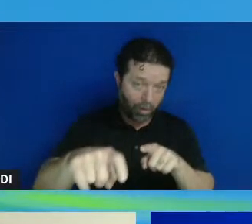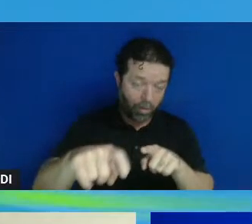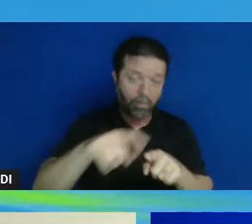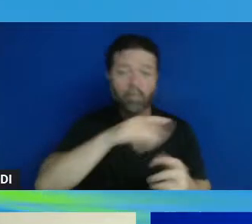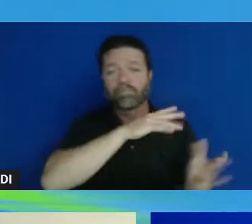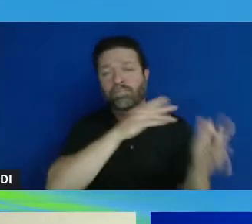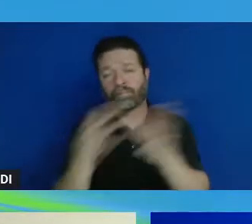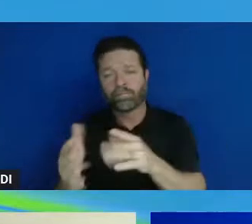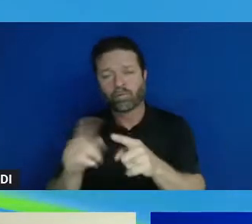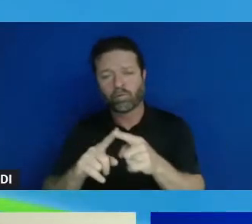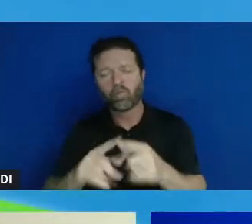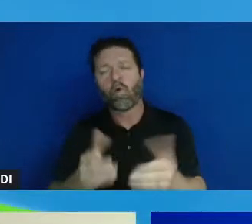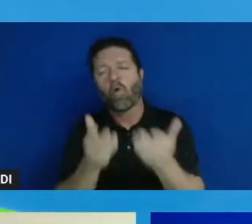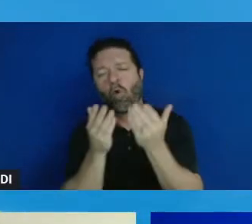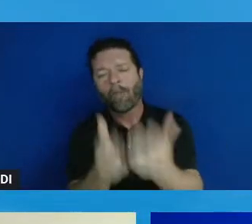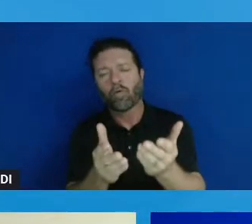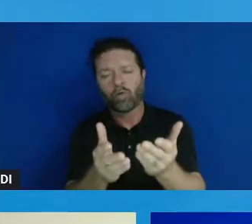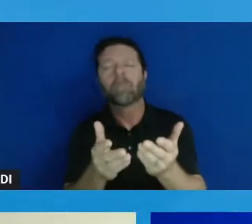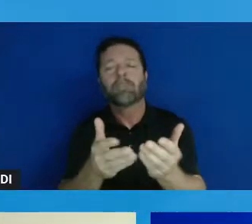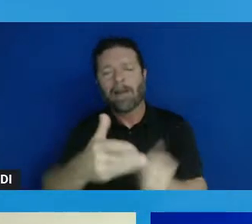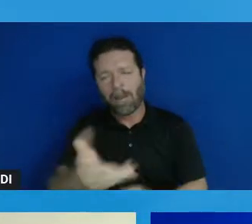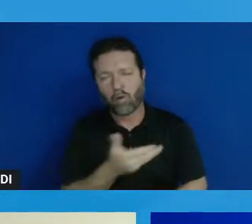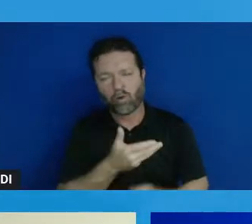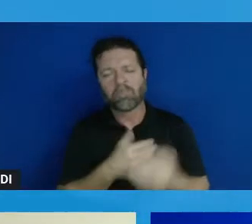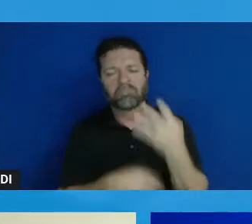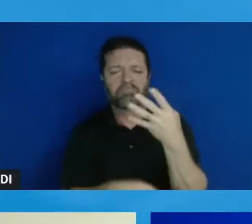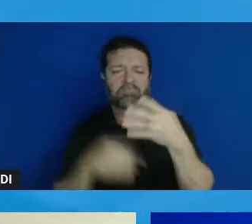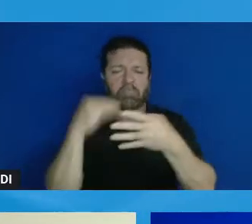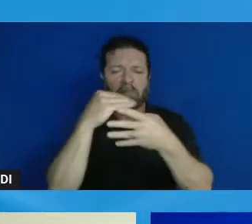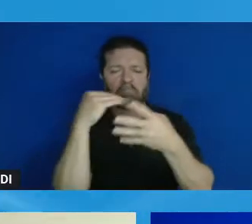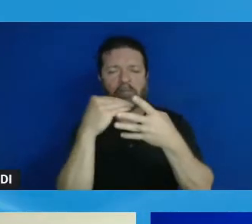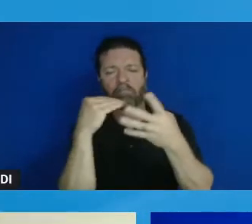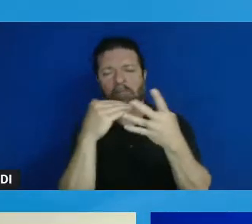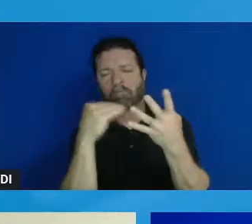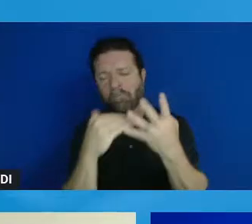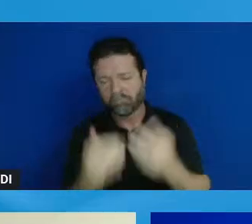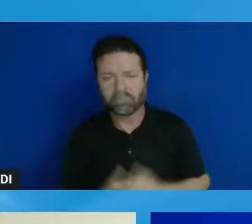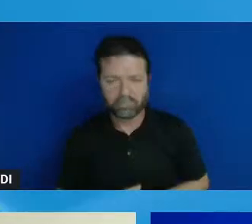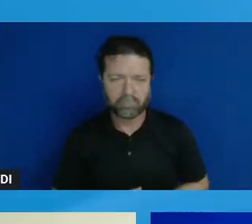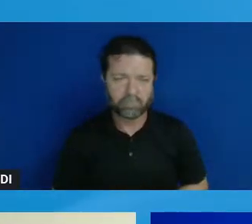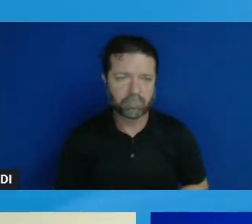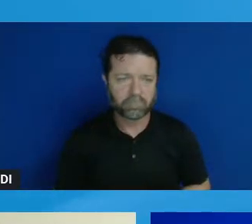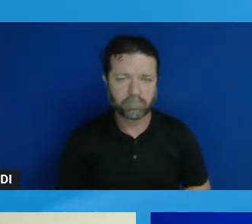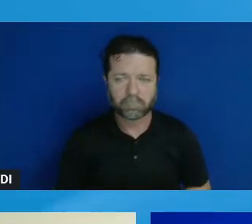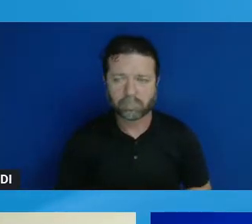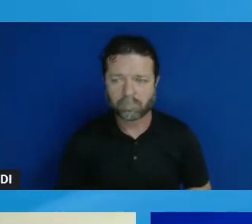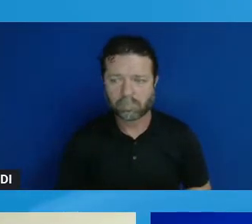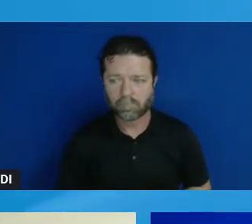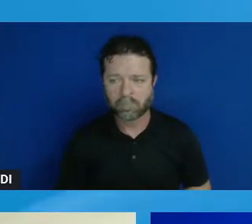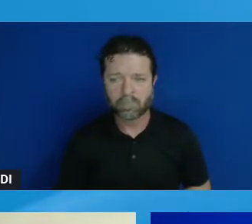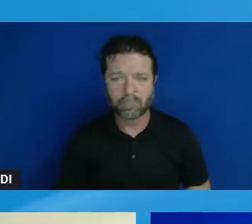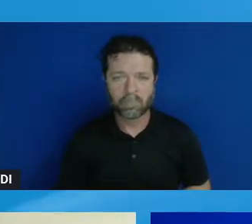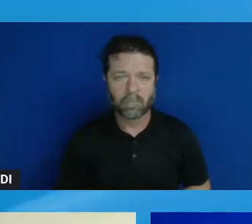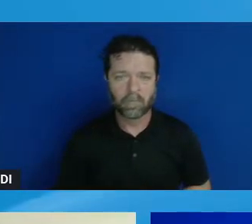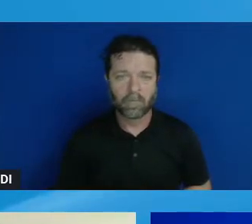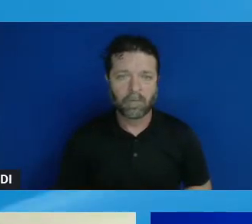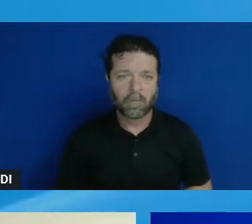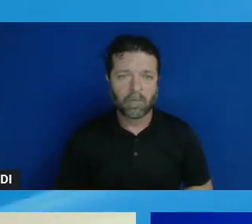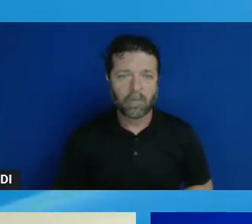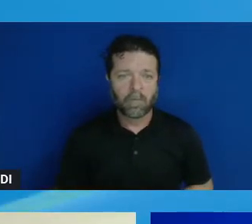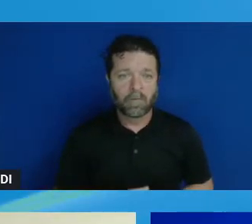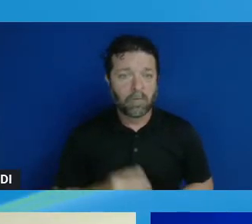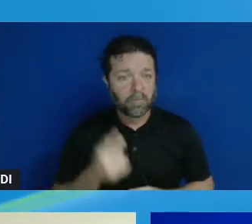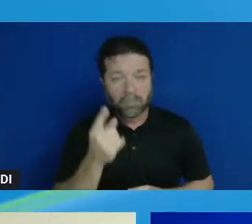Yep. Thank you. Perfect. Couple more questions, and then we're getting close to the end